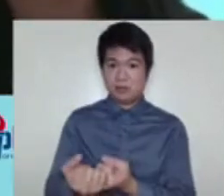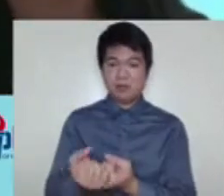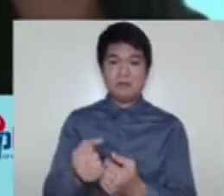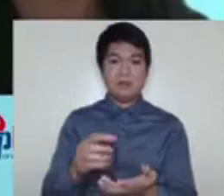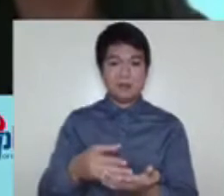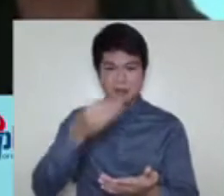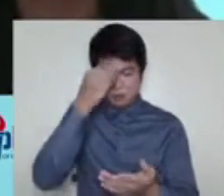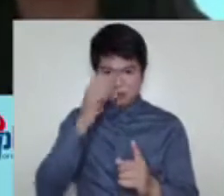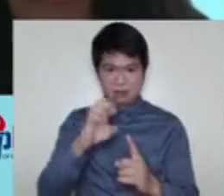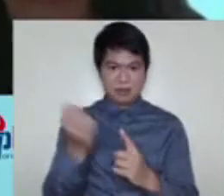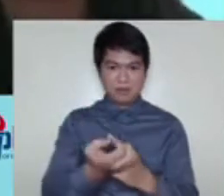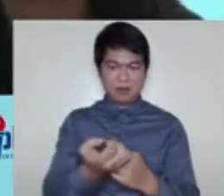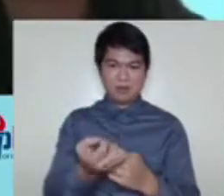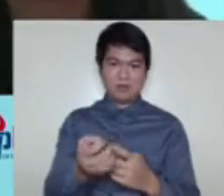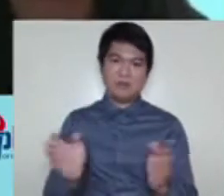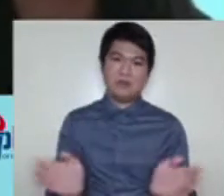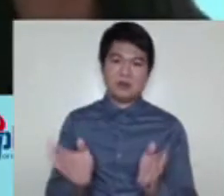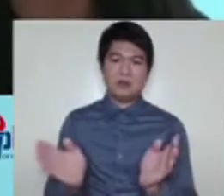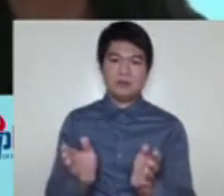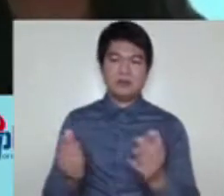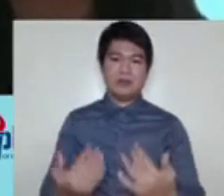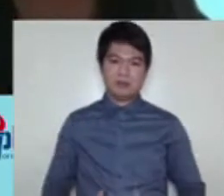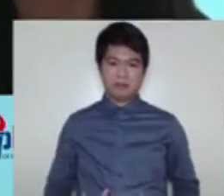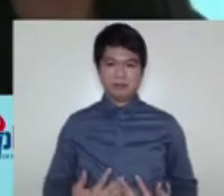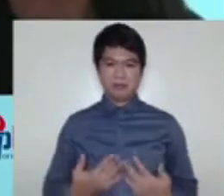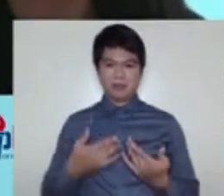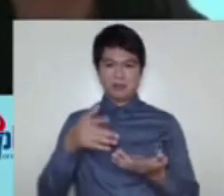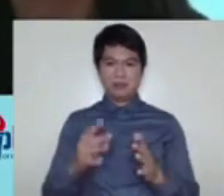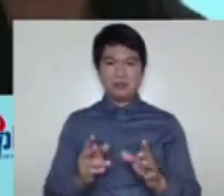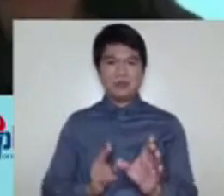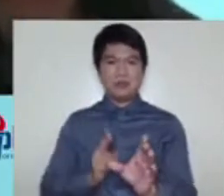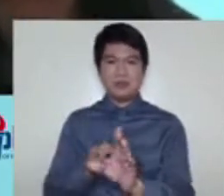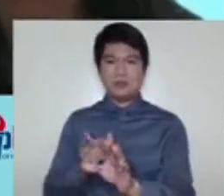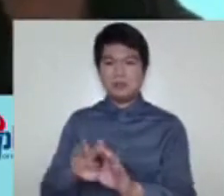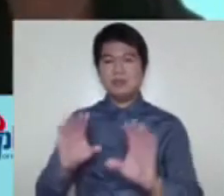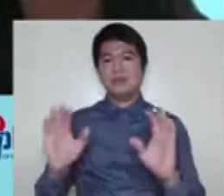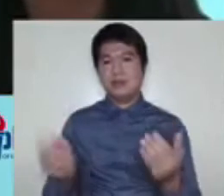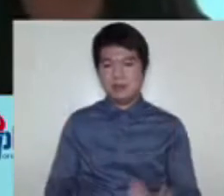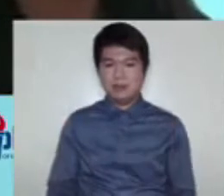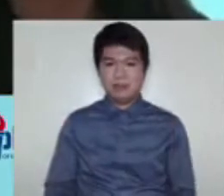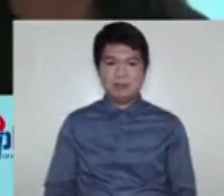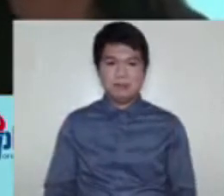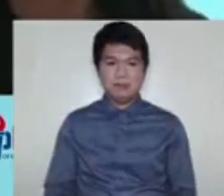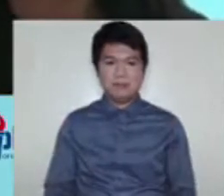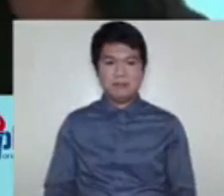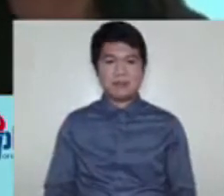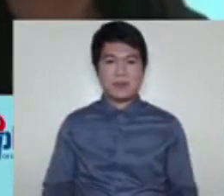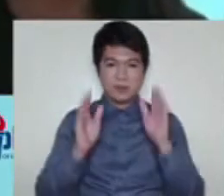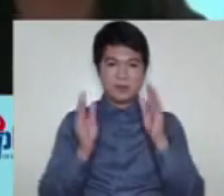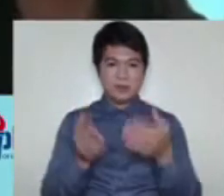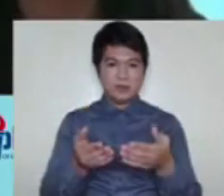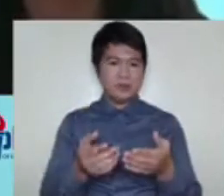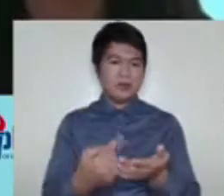and inspire learners to participate. Coupled with, again, the minutes of a focus group discussion or minutes of